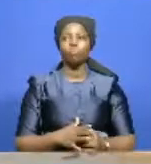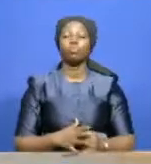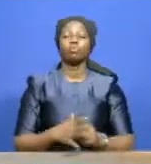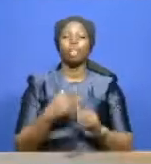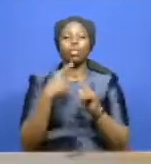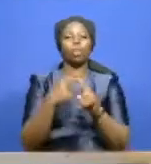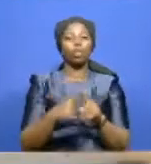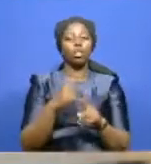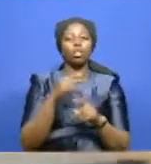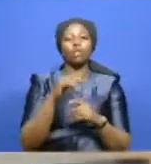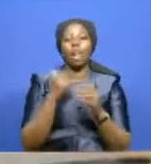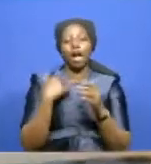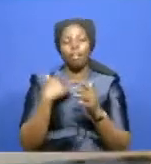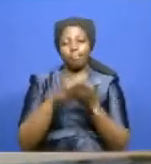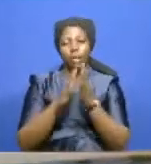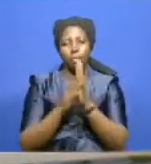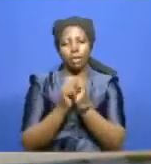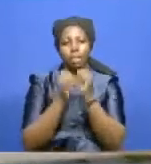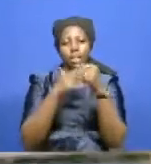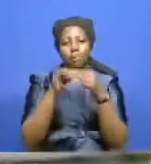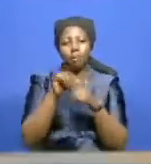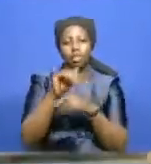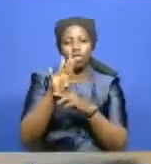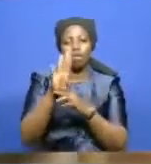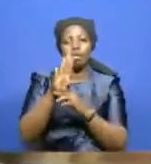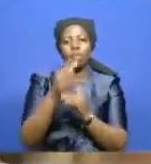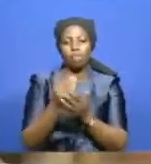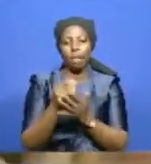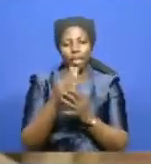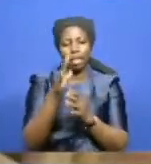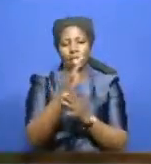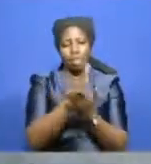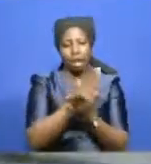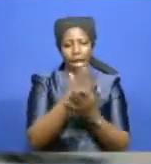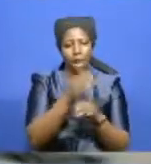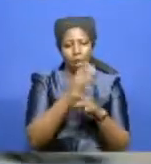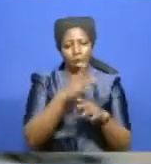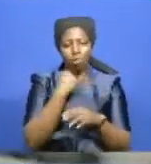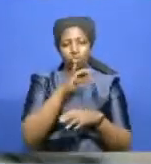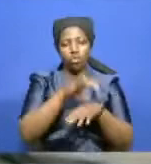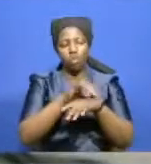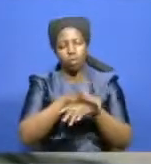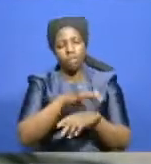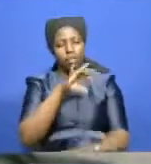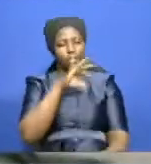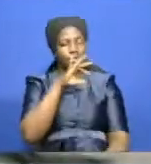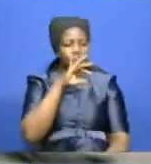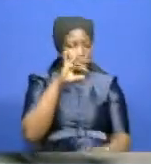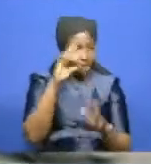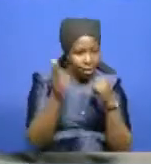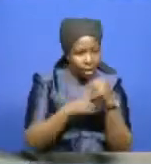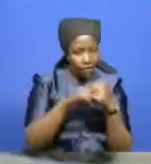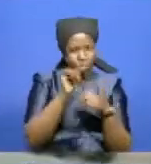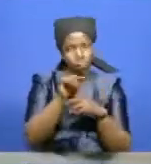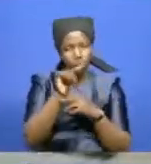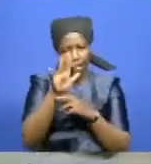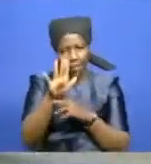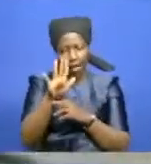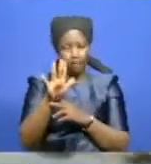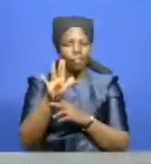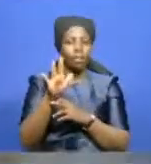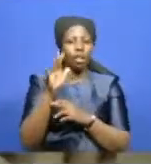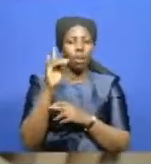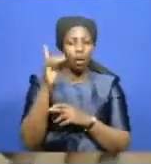to 19.7 billion shillings. Shareholders who pocketed 7 shillings and 5 cents per share last year will this